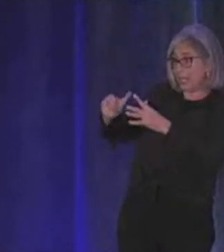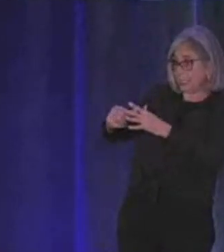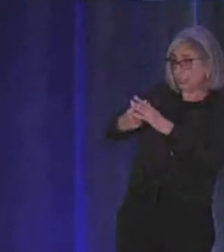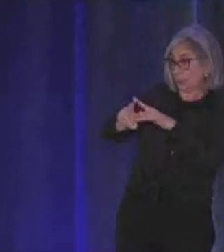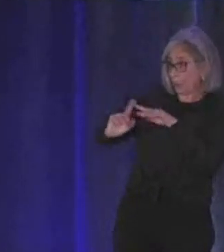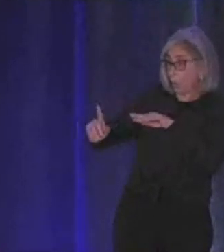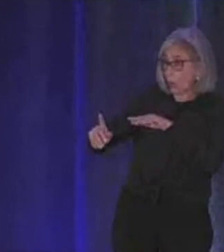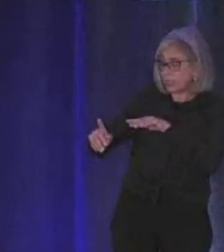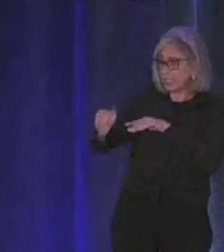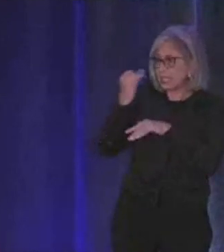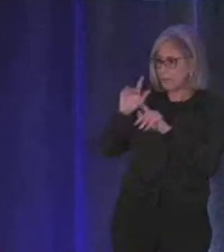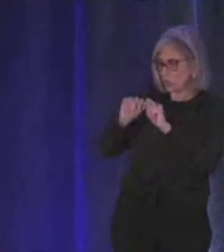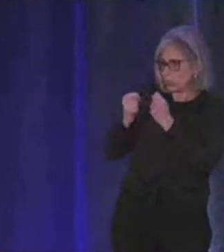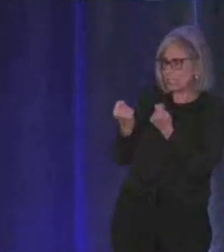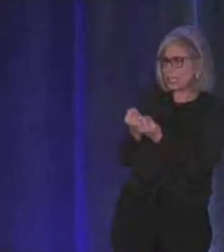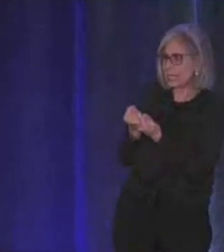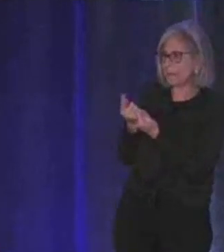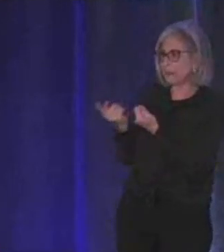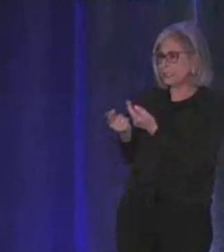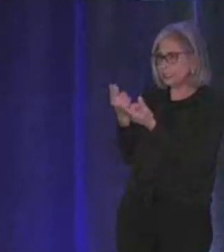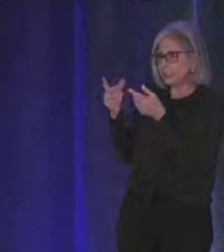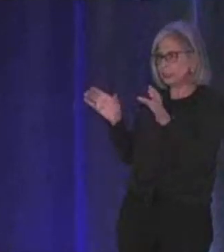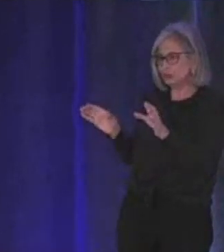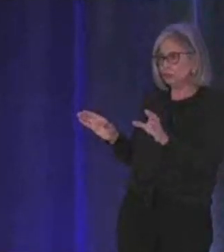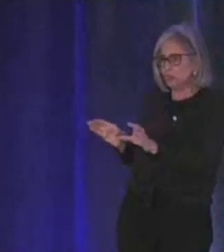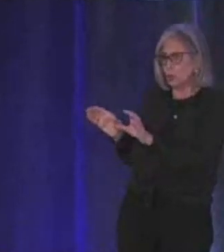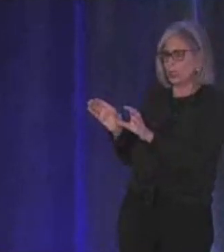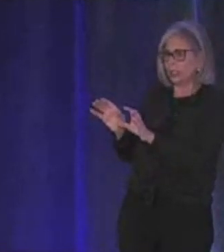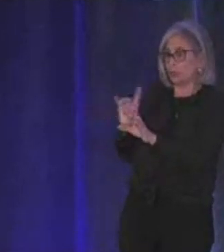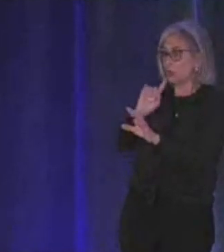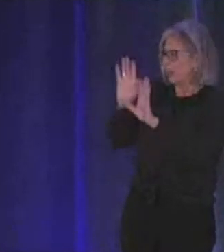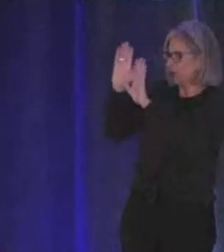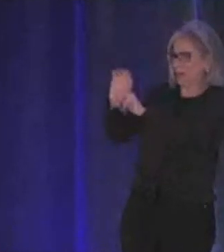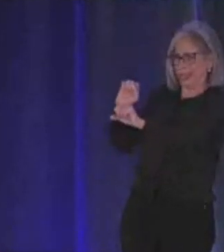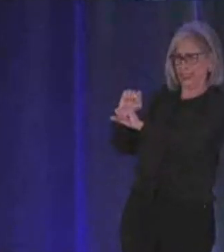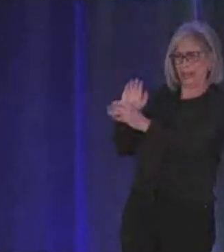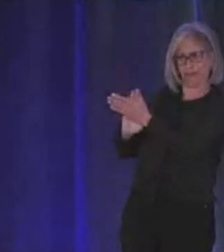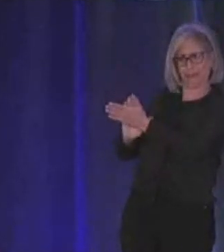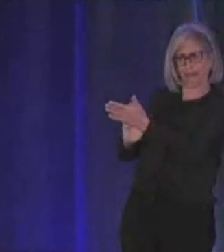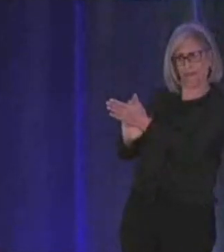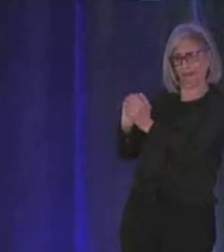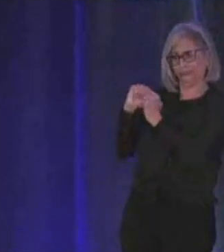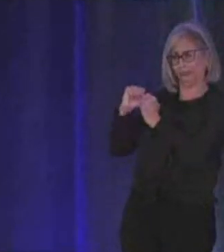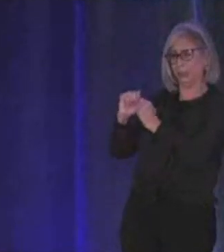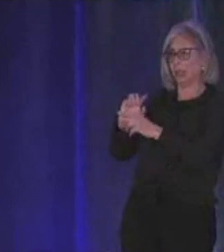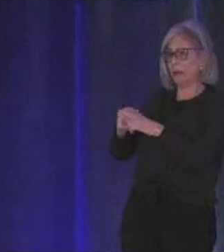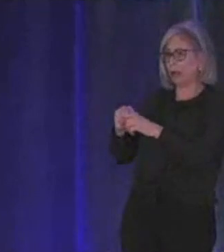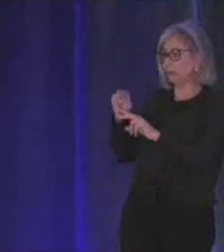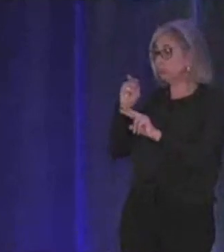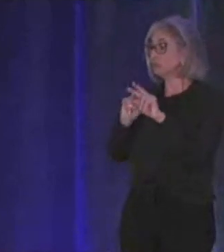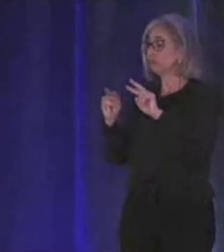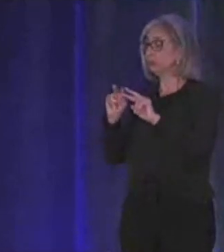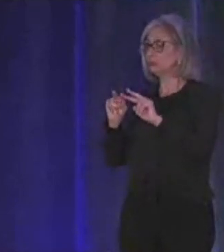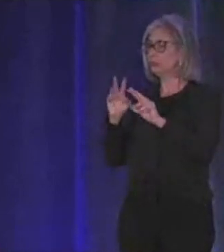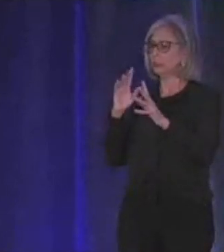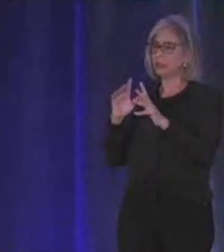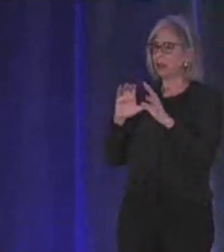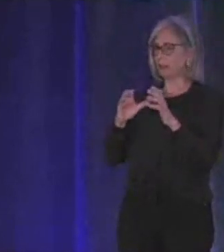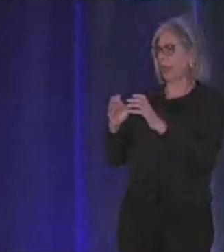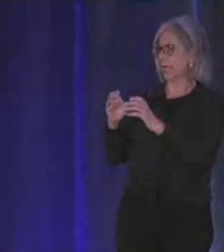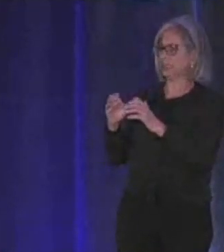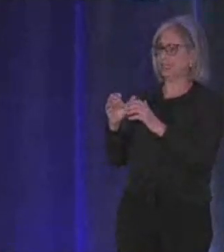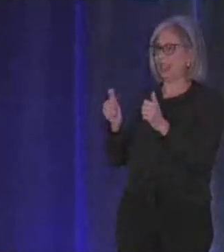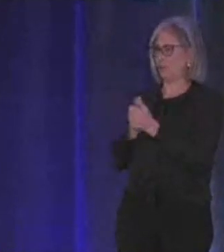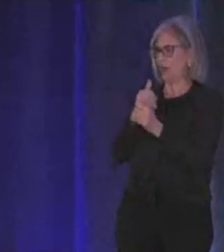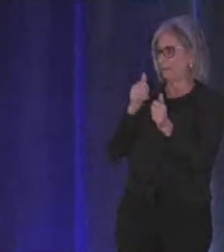aren't actually like, you know, doing a really great job of like, you know, scoping out the class names for